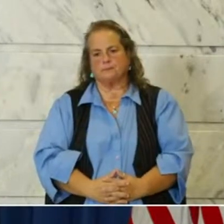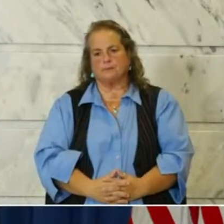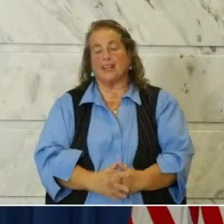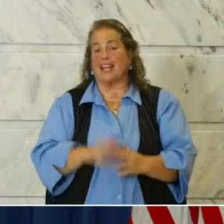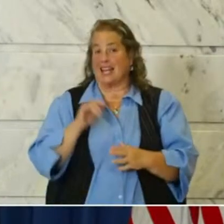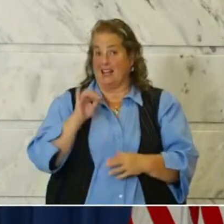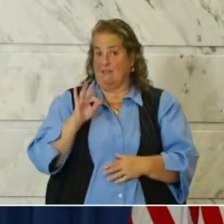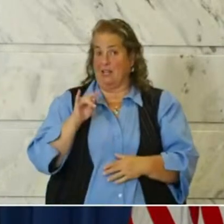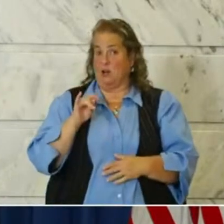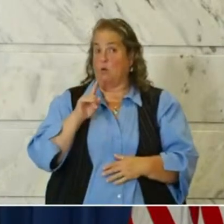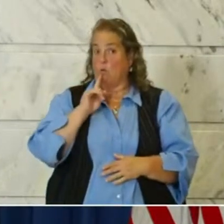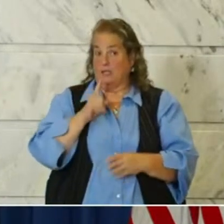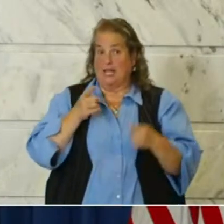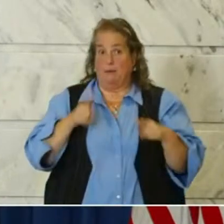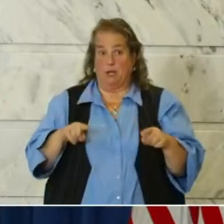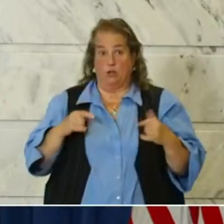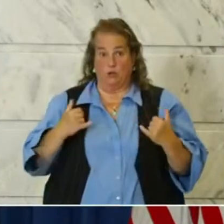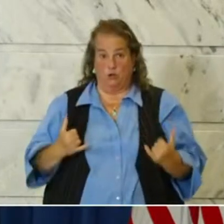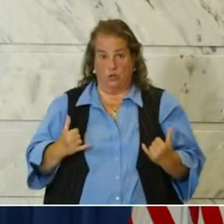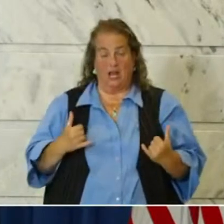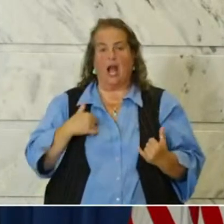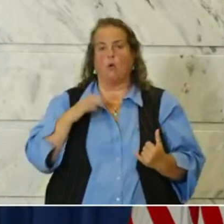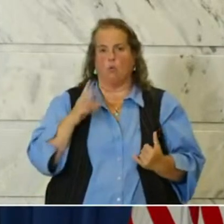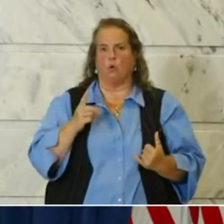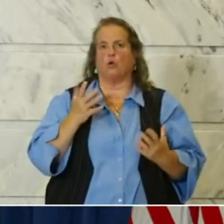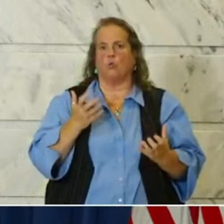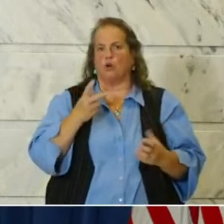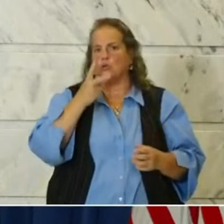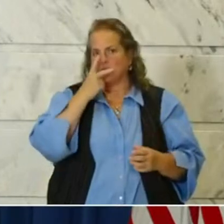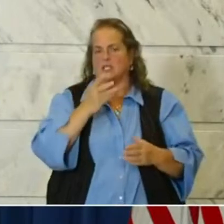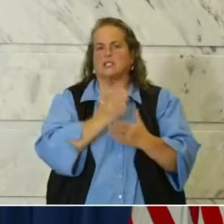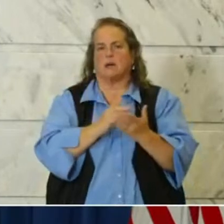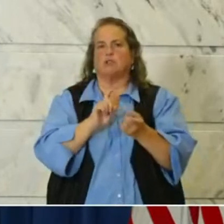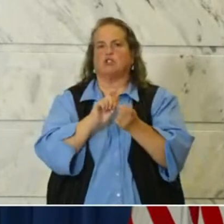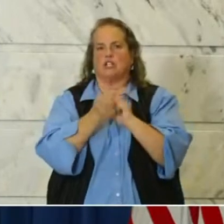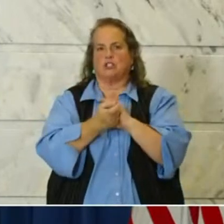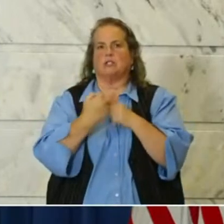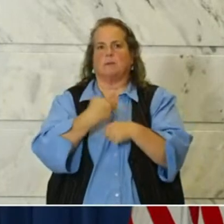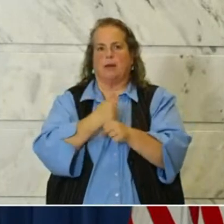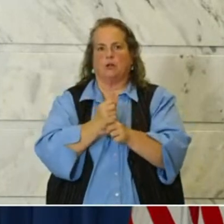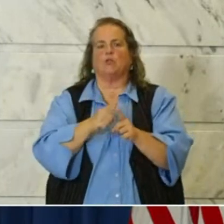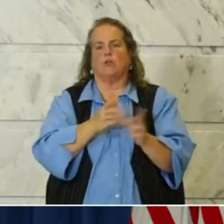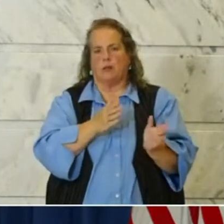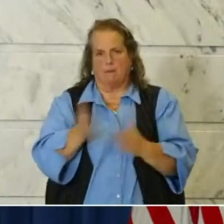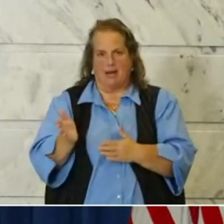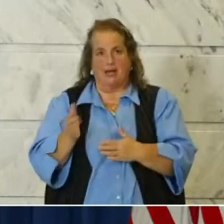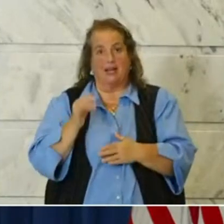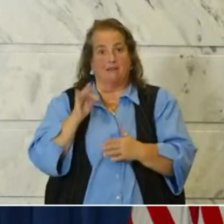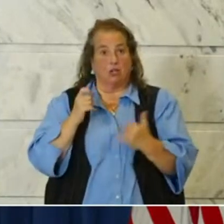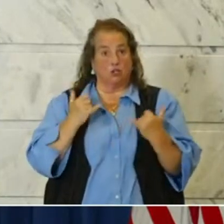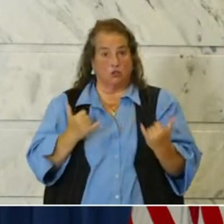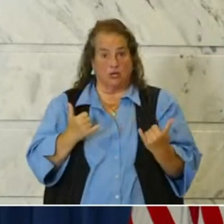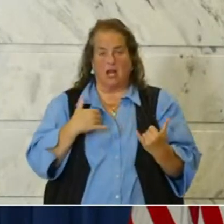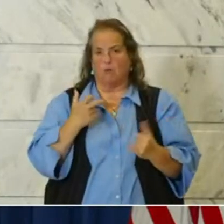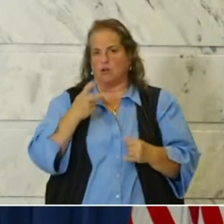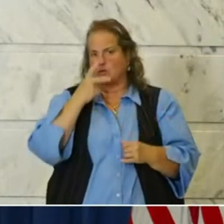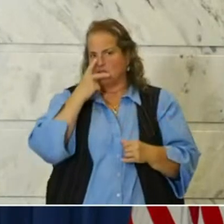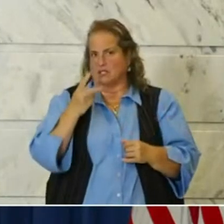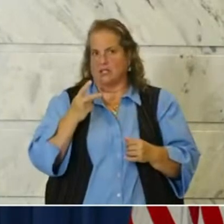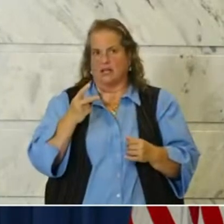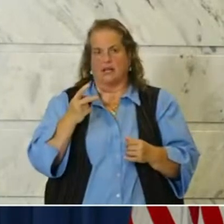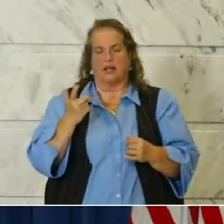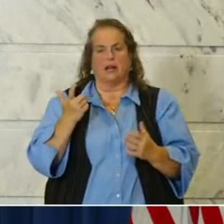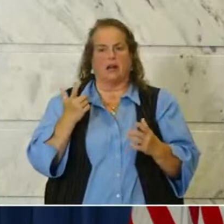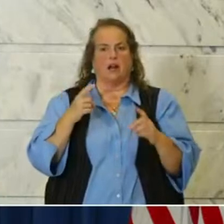If it were today, I would want to see some changes made to the plan. If it were today, I'd want to see the crowd